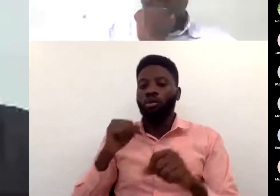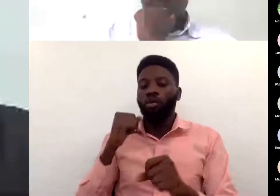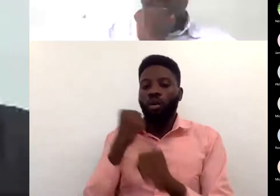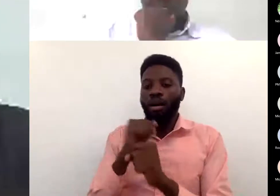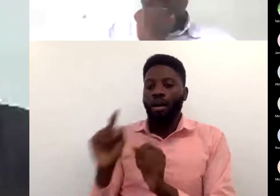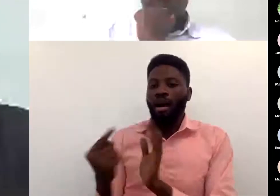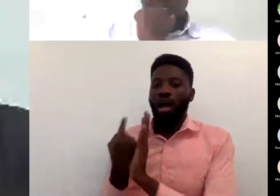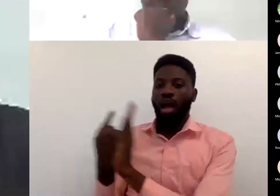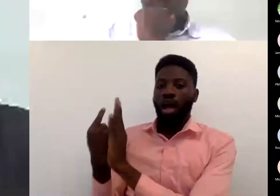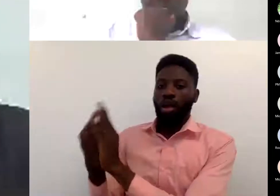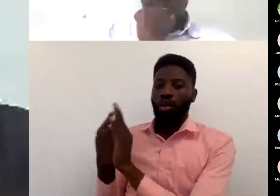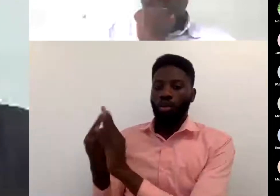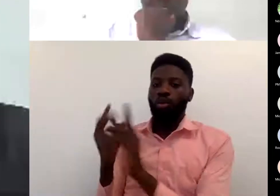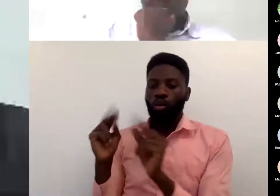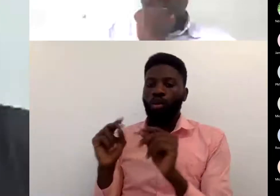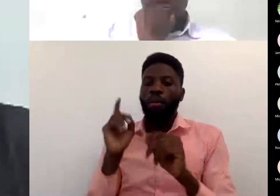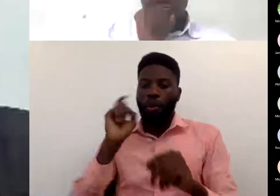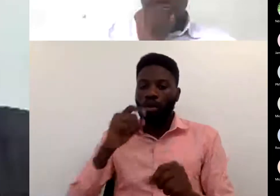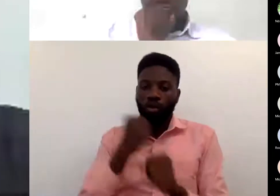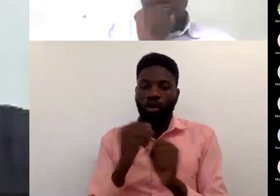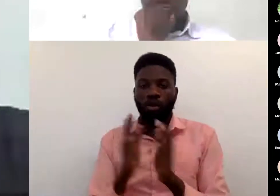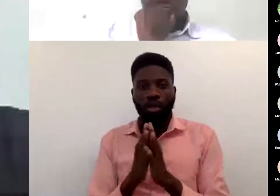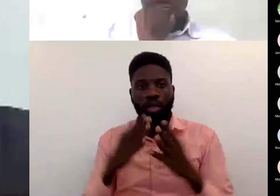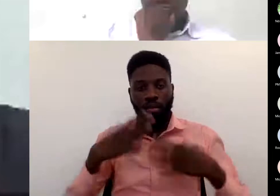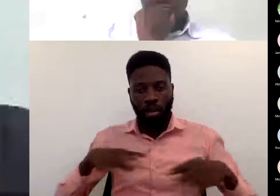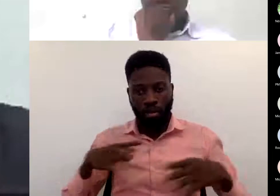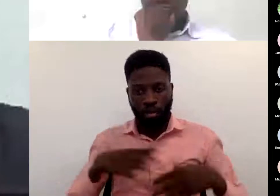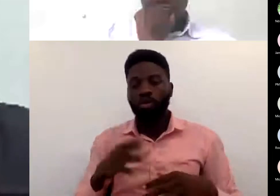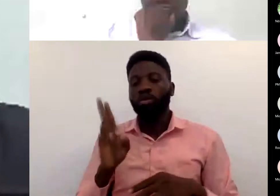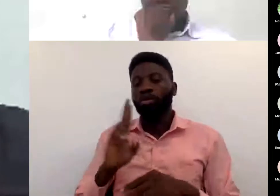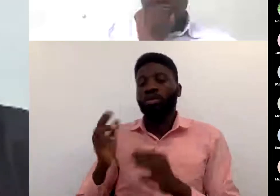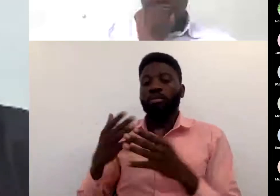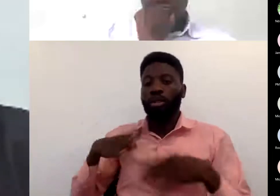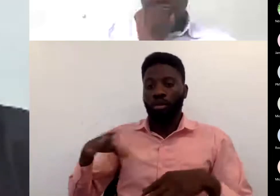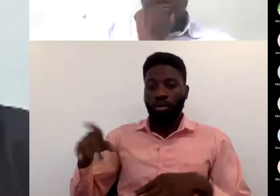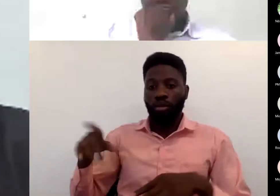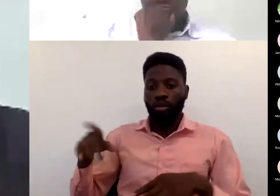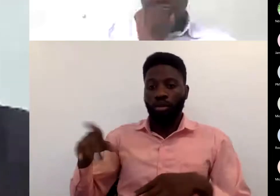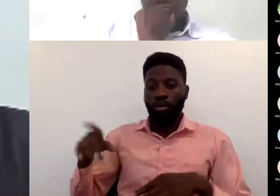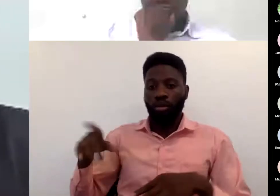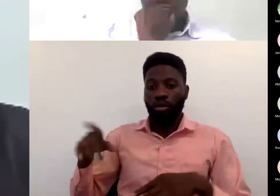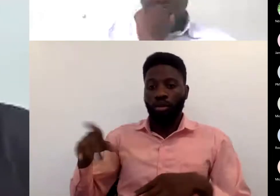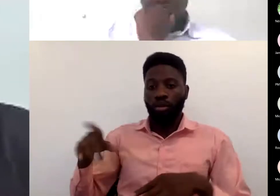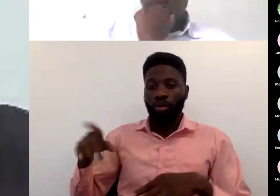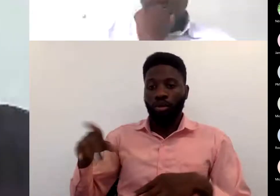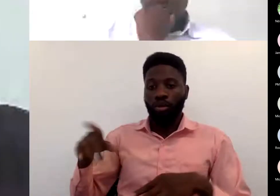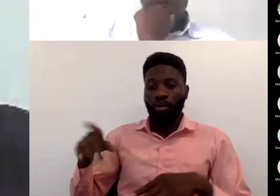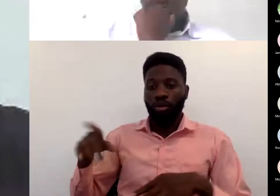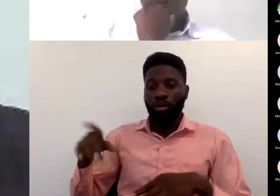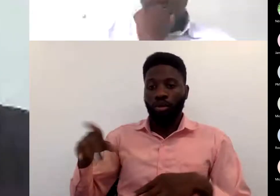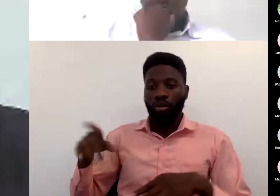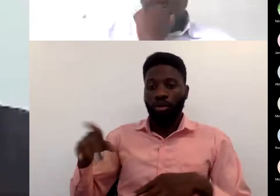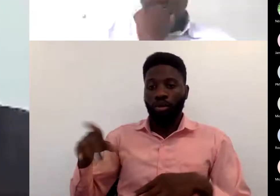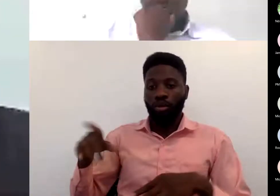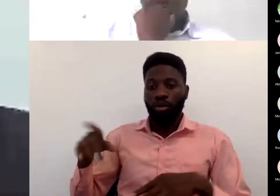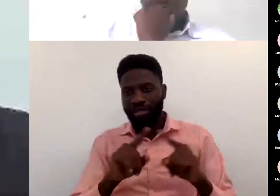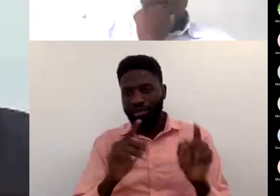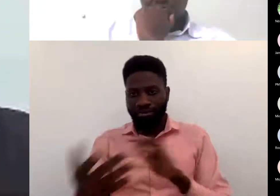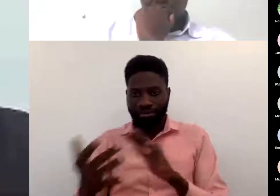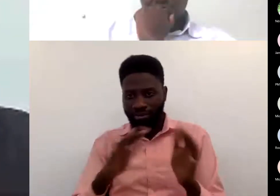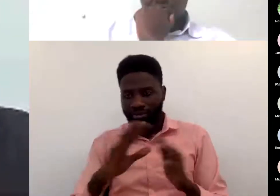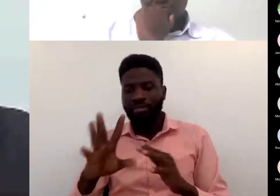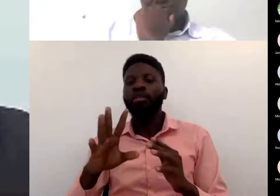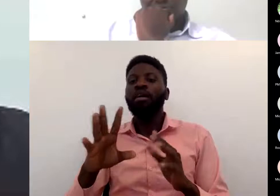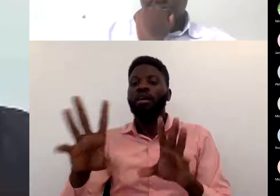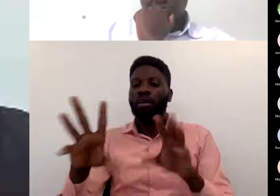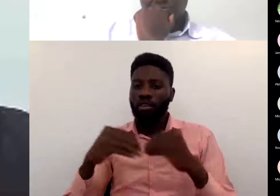centered around people, use people as your anchor, learn about people, embrace their differences. Don't walk away just